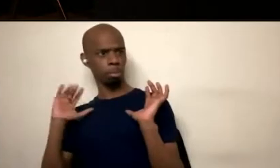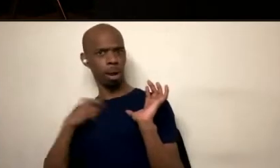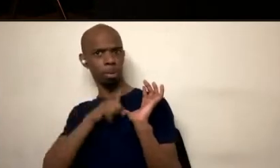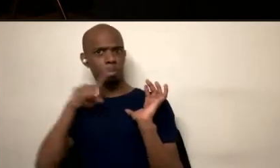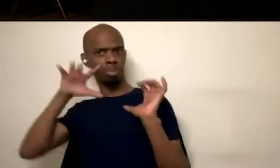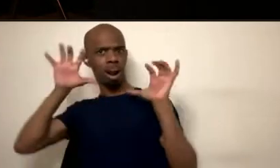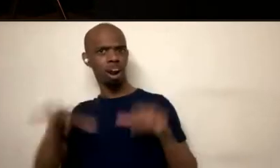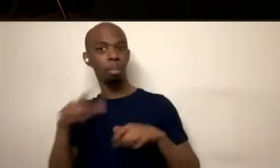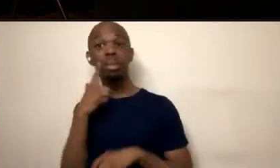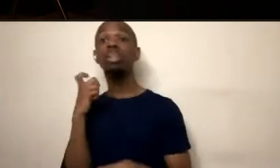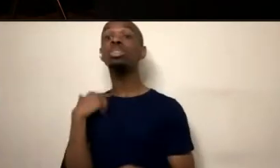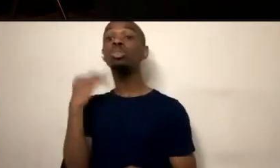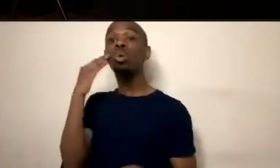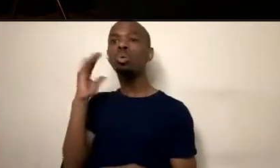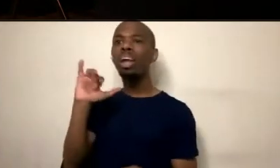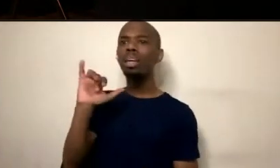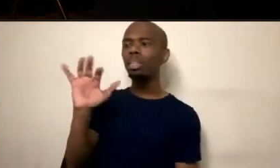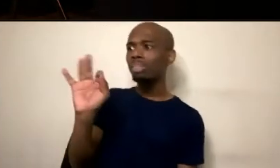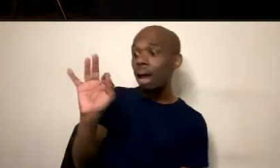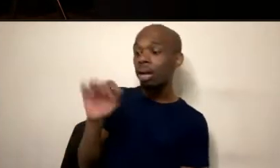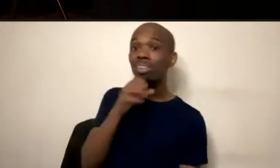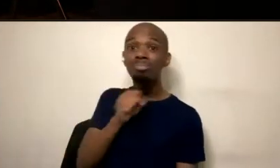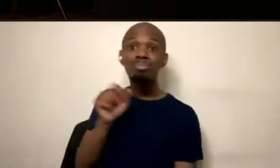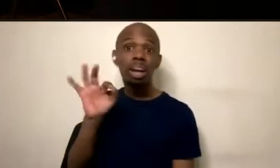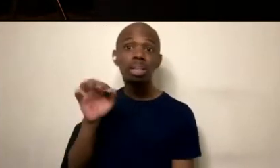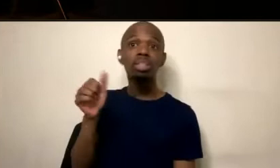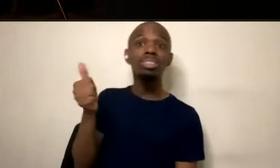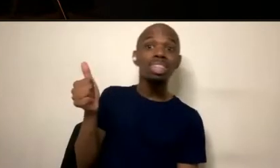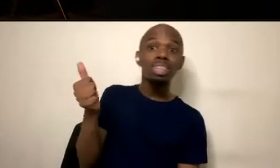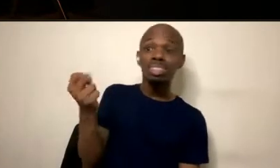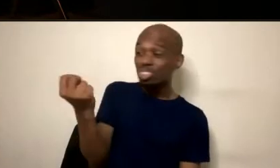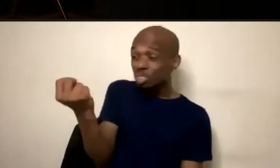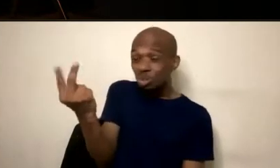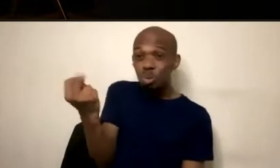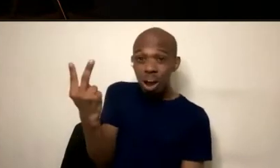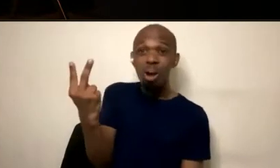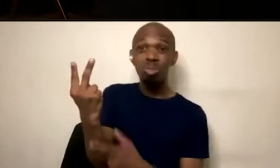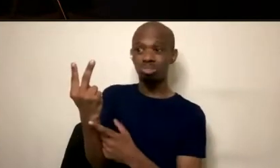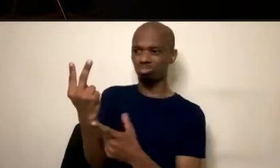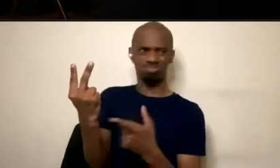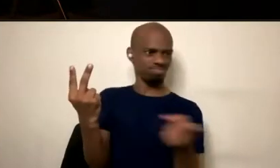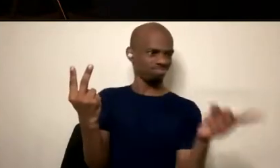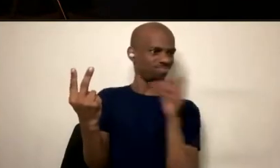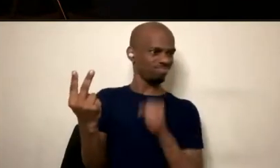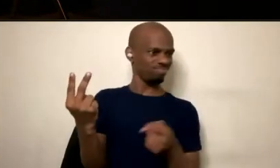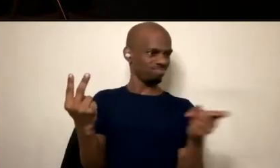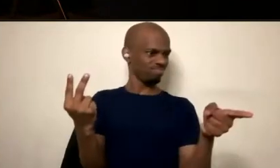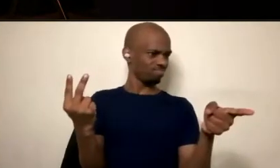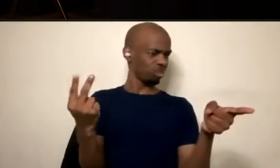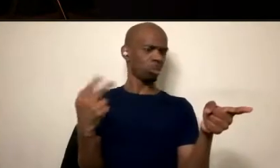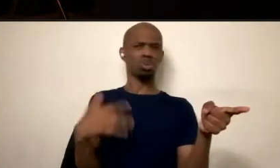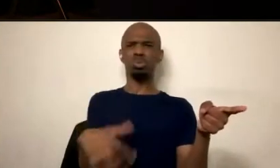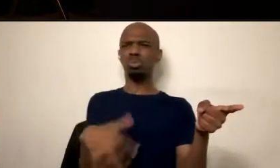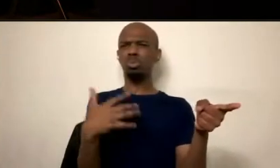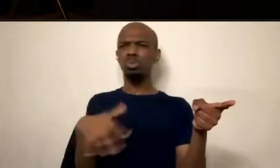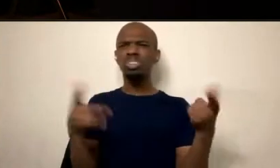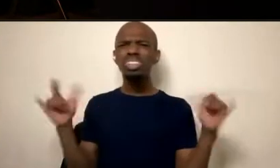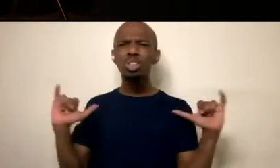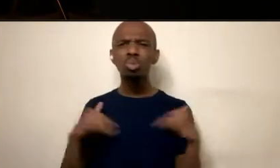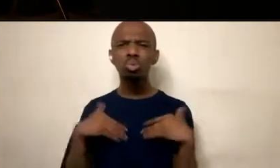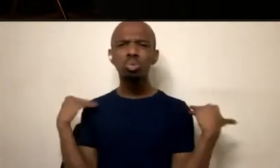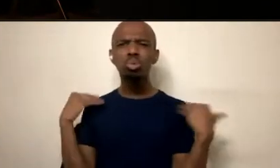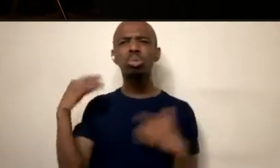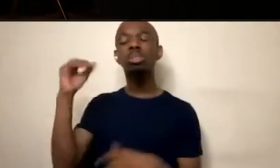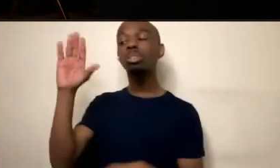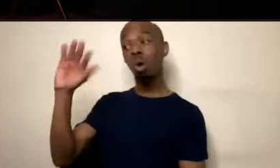talking 9, 10, 11, 12-year-old children, you know, who've, you know, that was a time in America's judicial